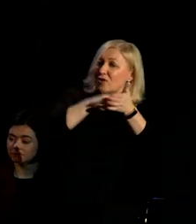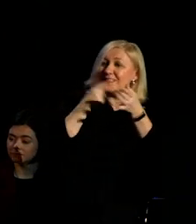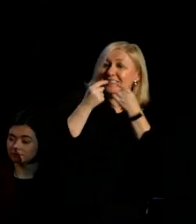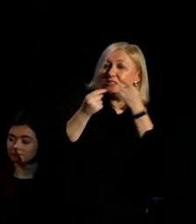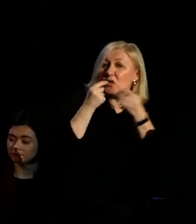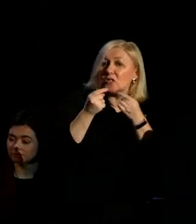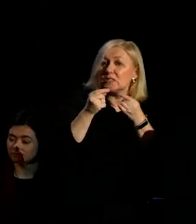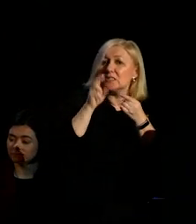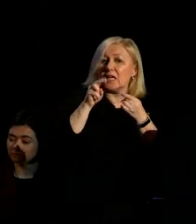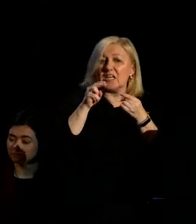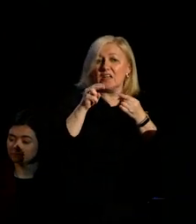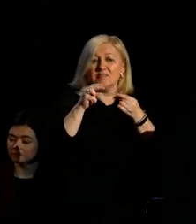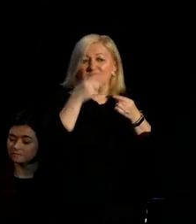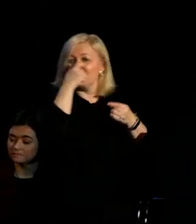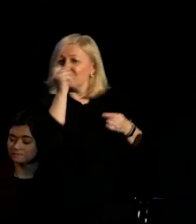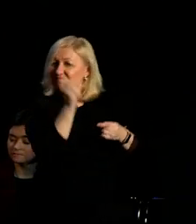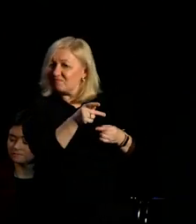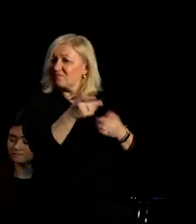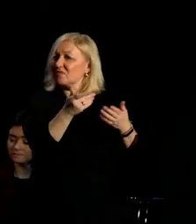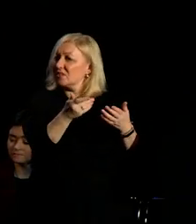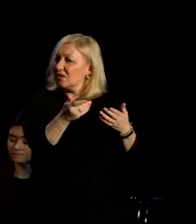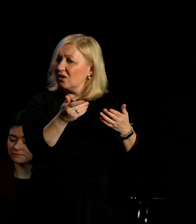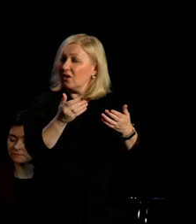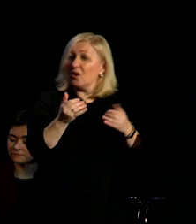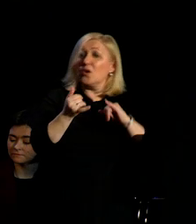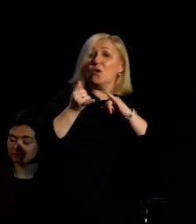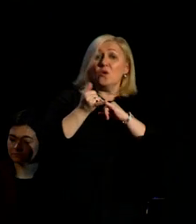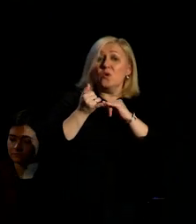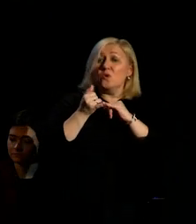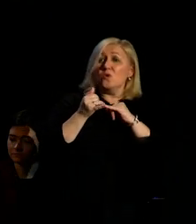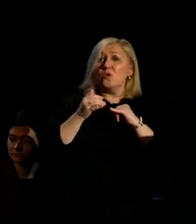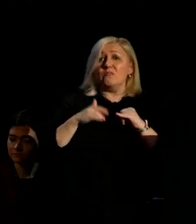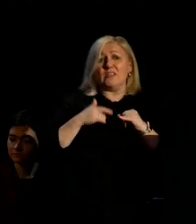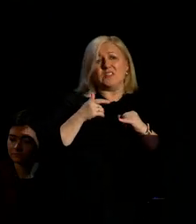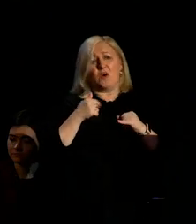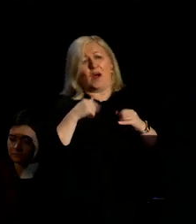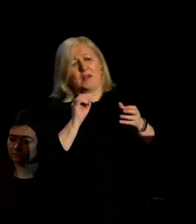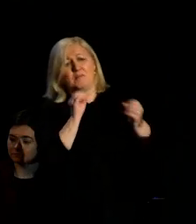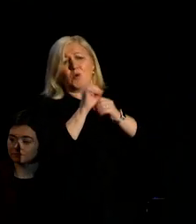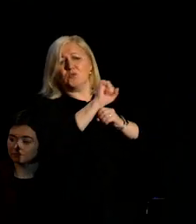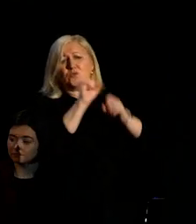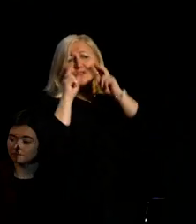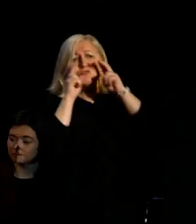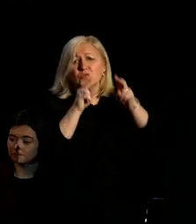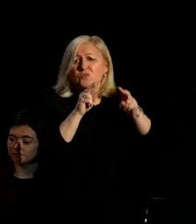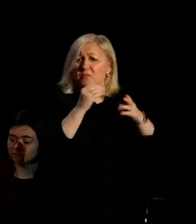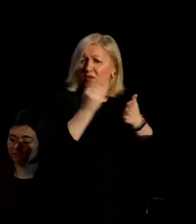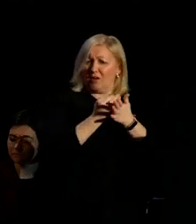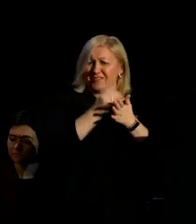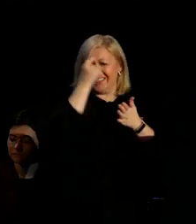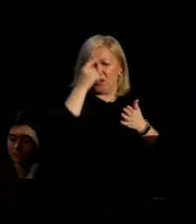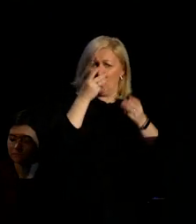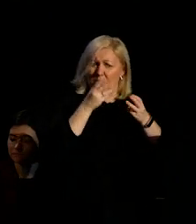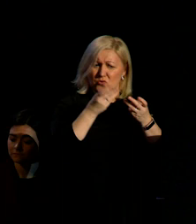respected. Those who proceed to deny opposing views any legitimacy, curtail civil liberties, and attempt to